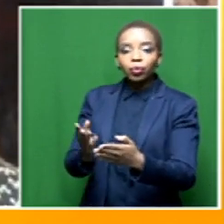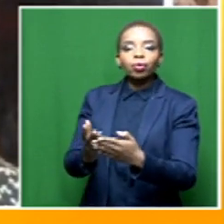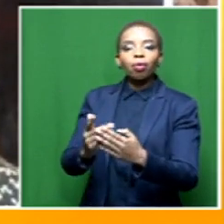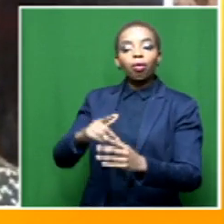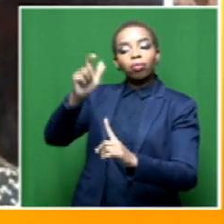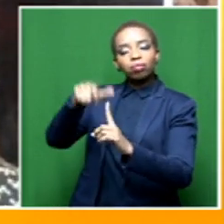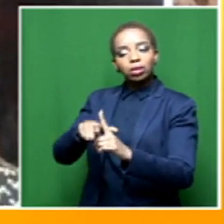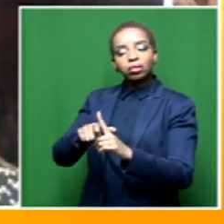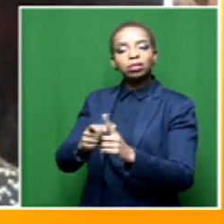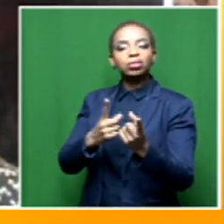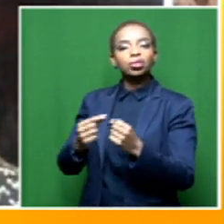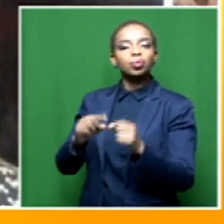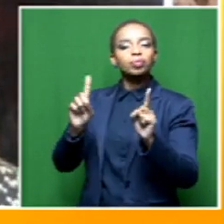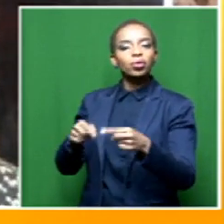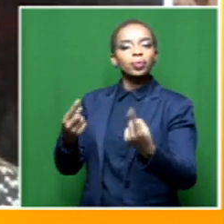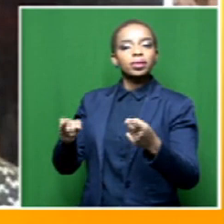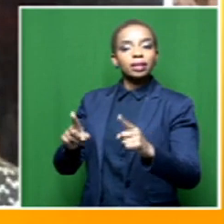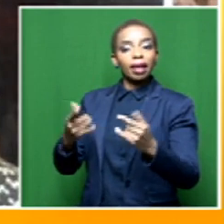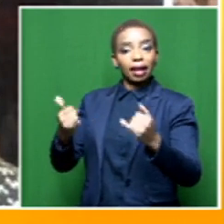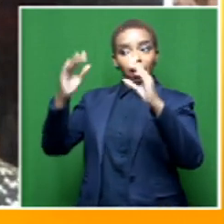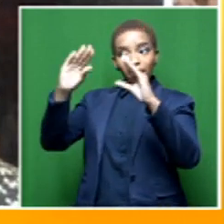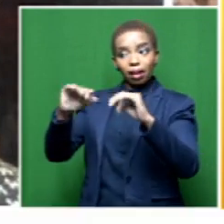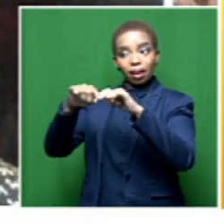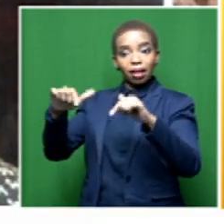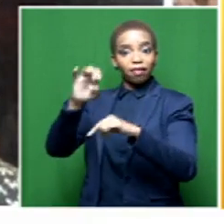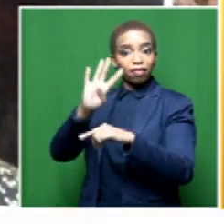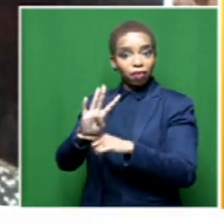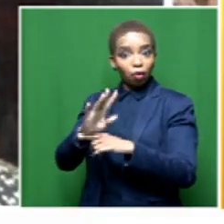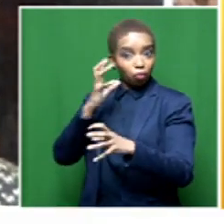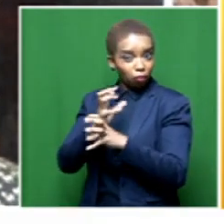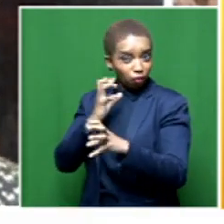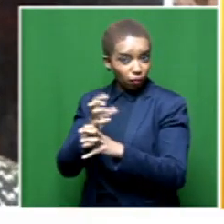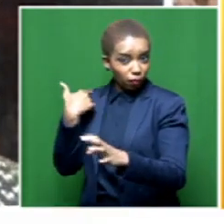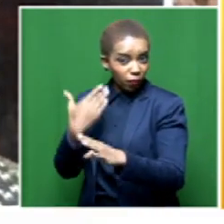under the current situation of the level 4 of the lockdown that we find ourselves in?